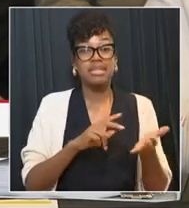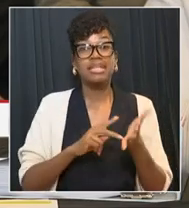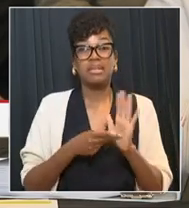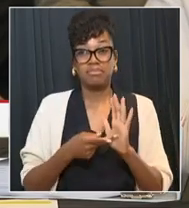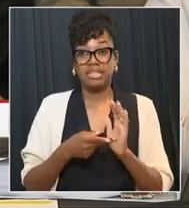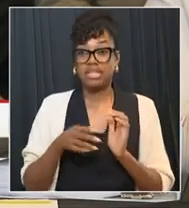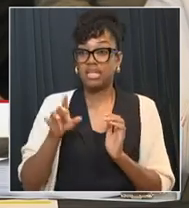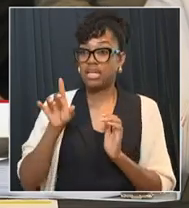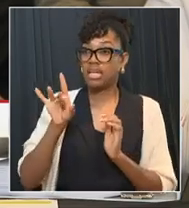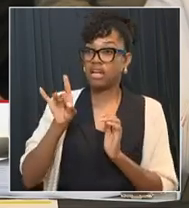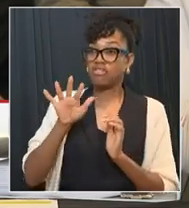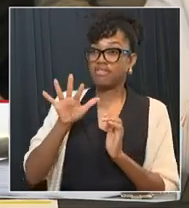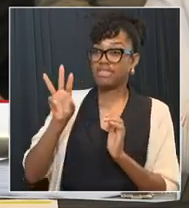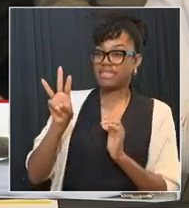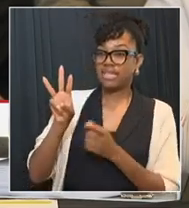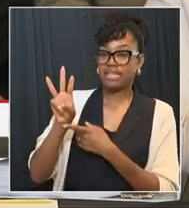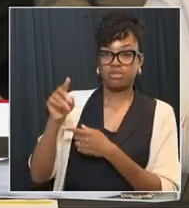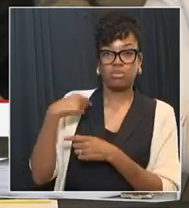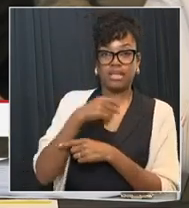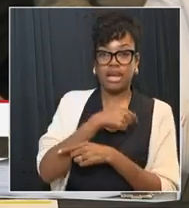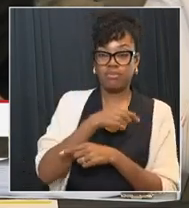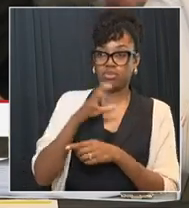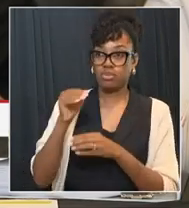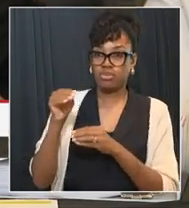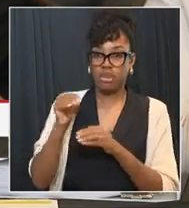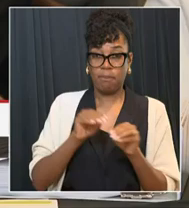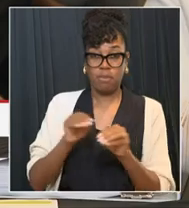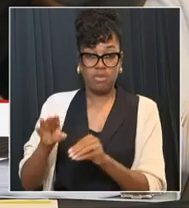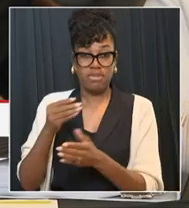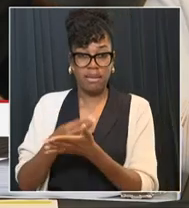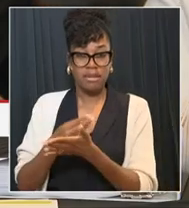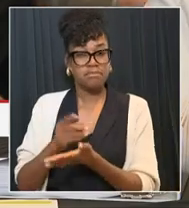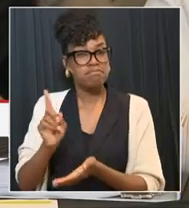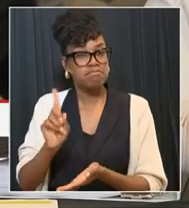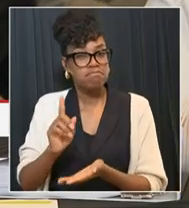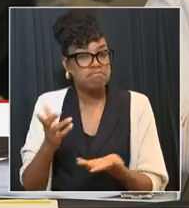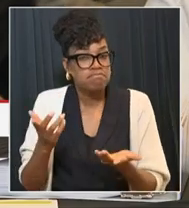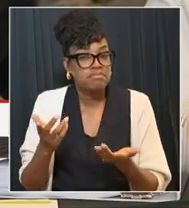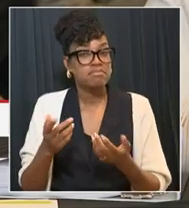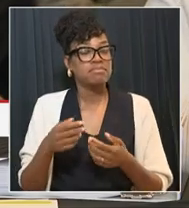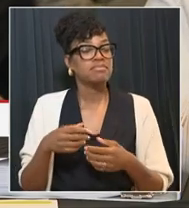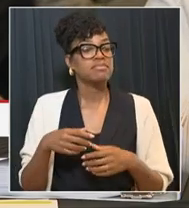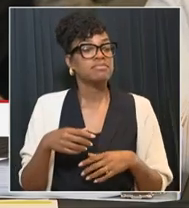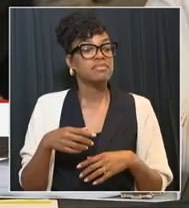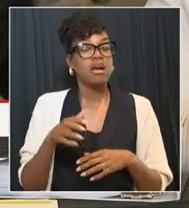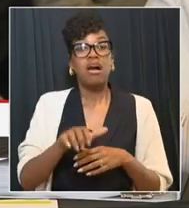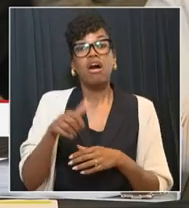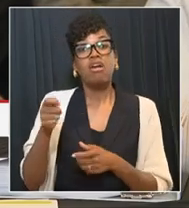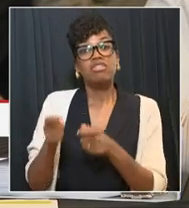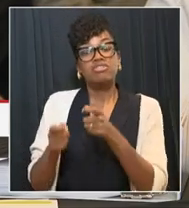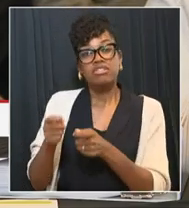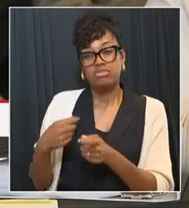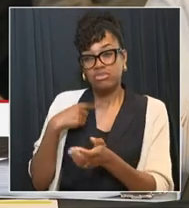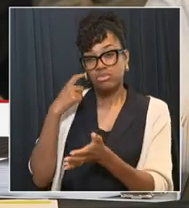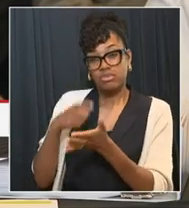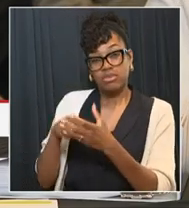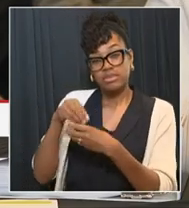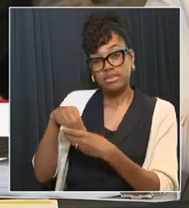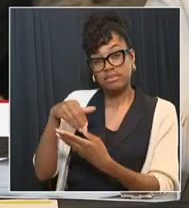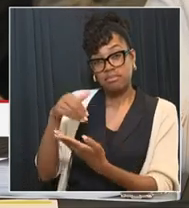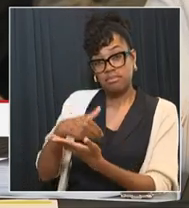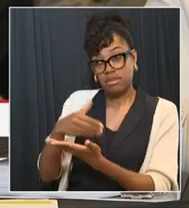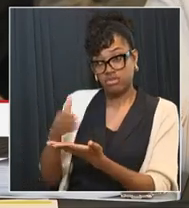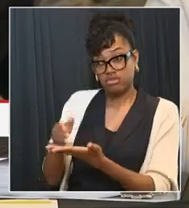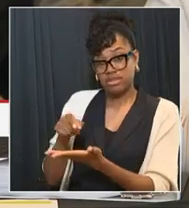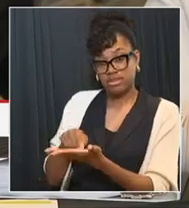that's not the case. And so other changes that you see in the capital budget are more